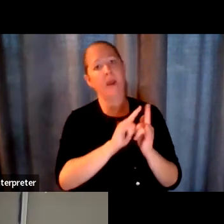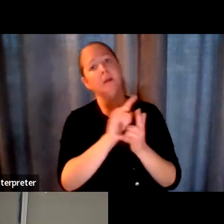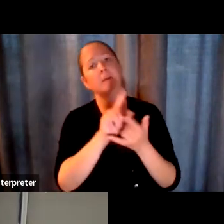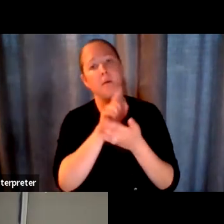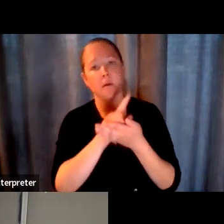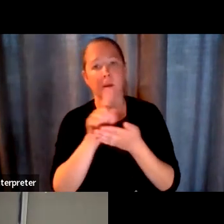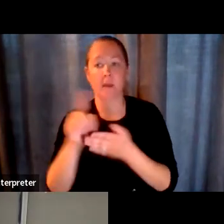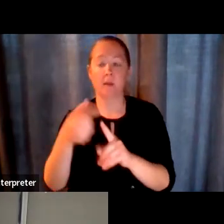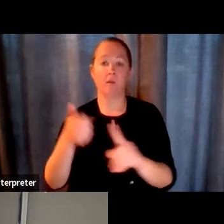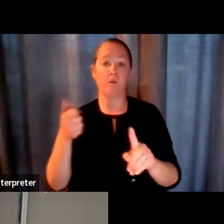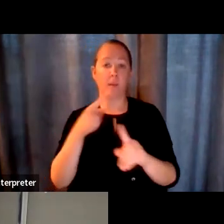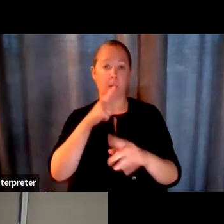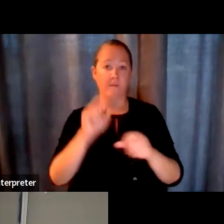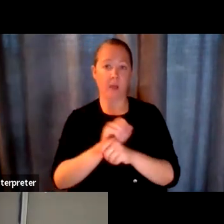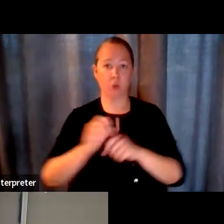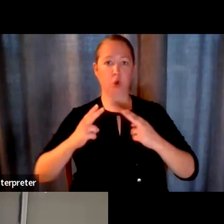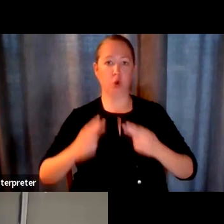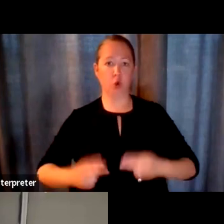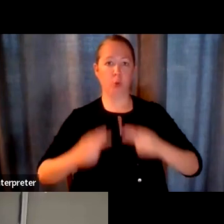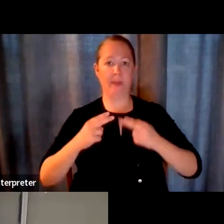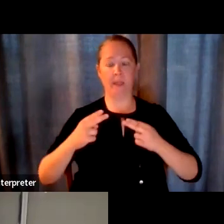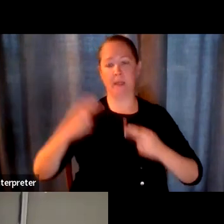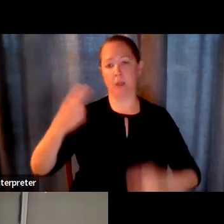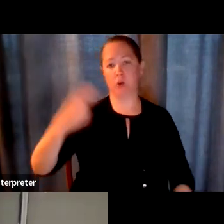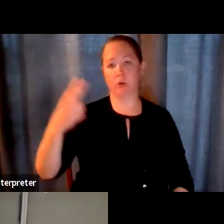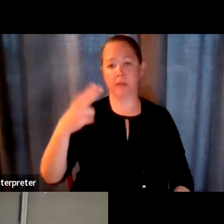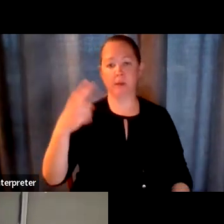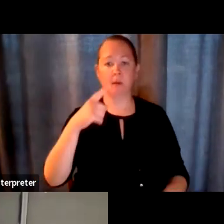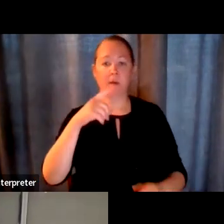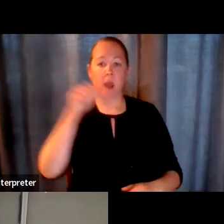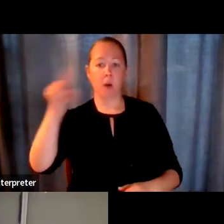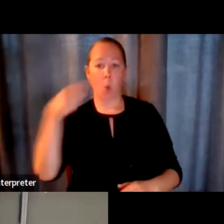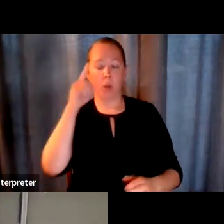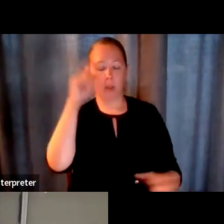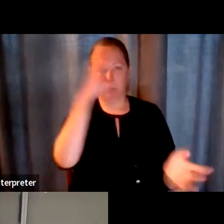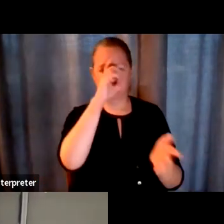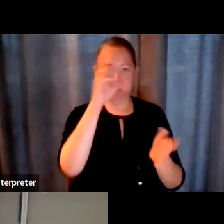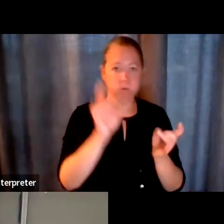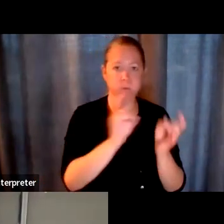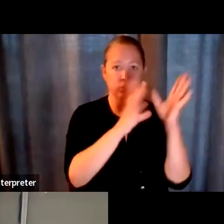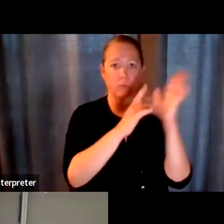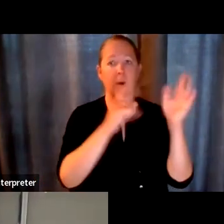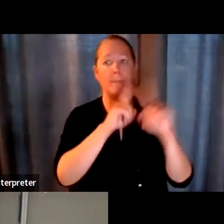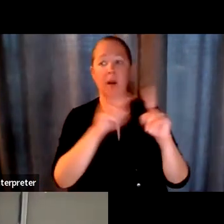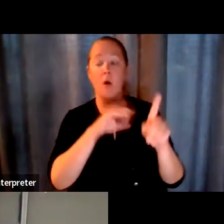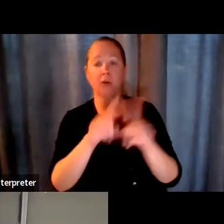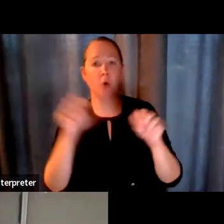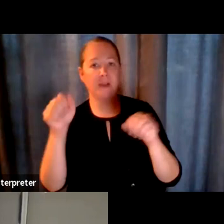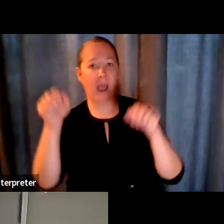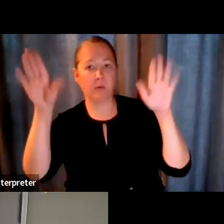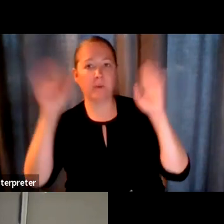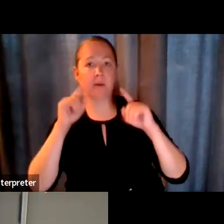human history is a history not only of cruelty, but also compassion, sacrifice, courage, kindness. What we choose